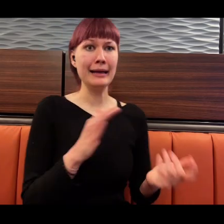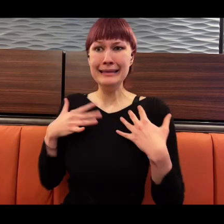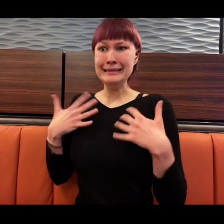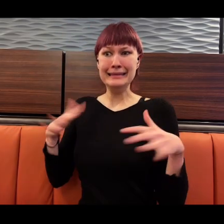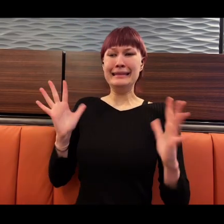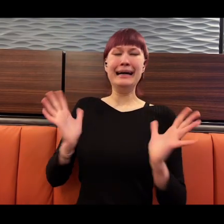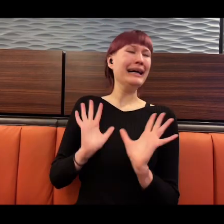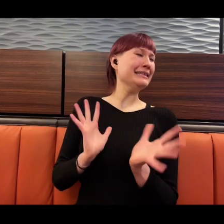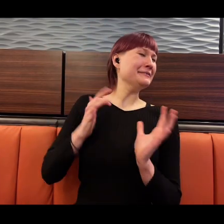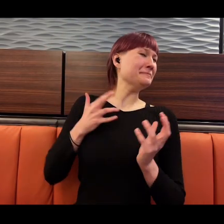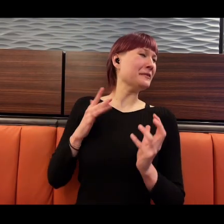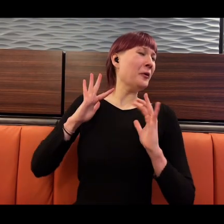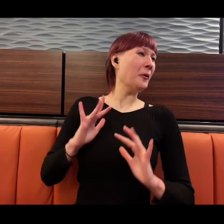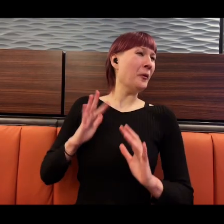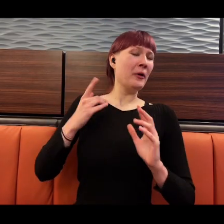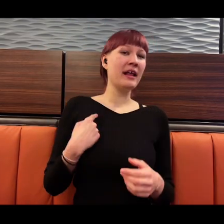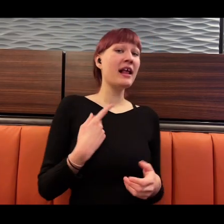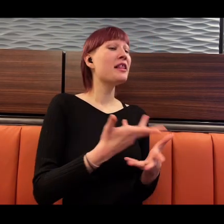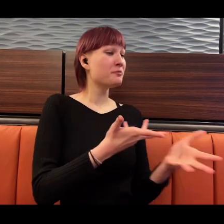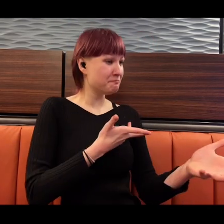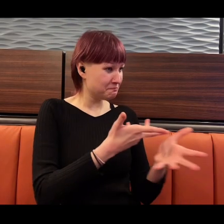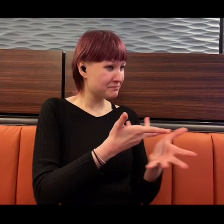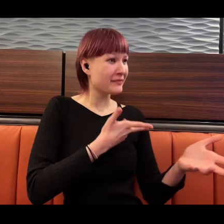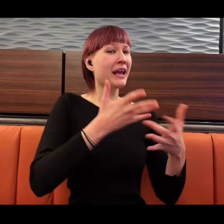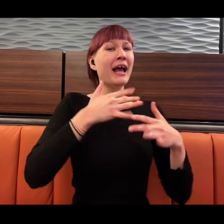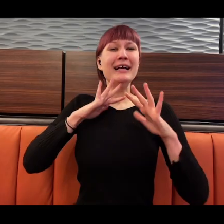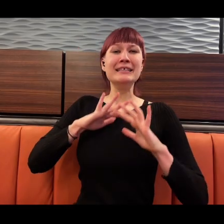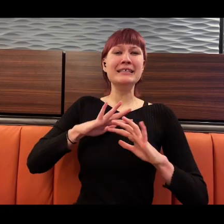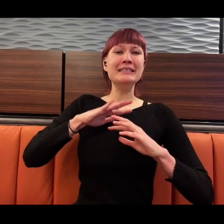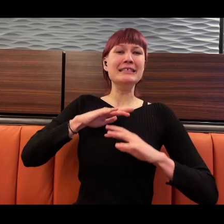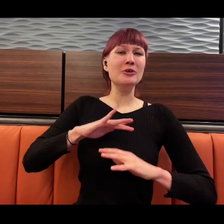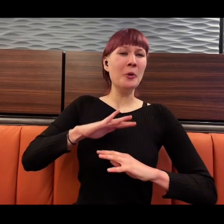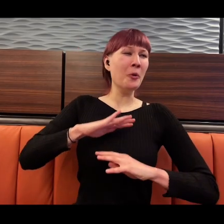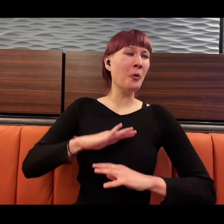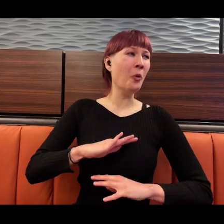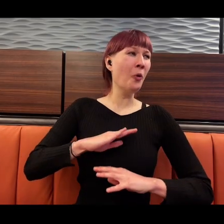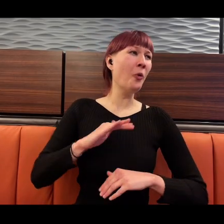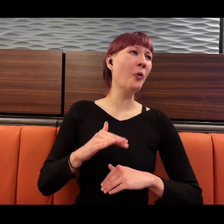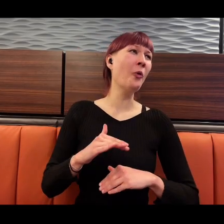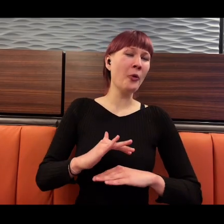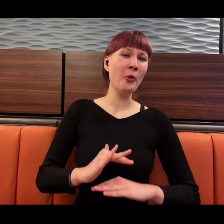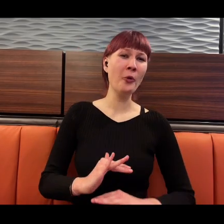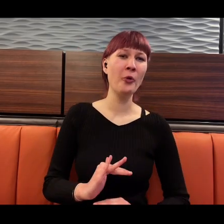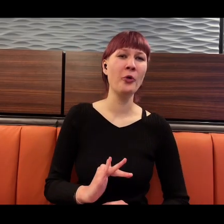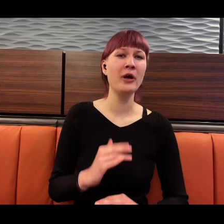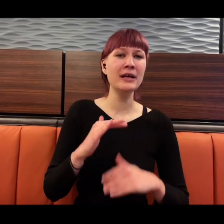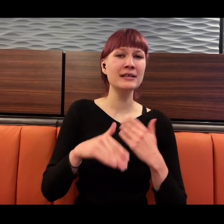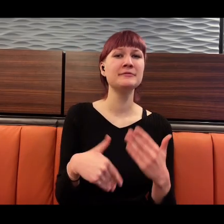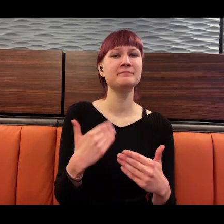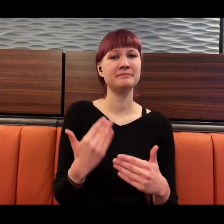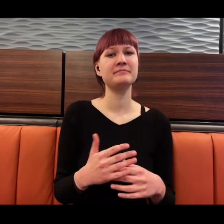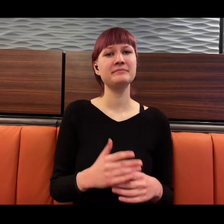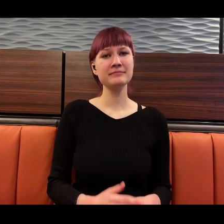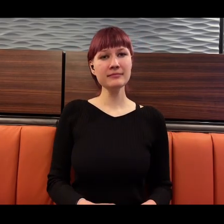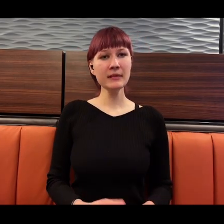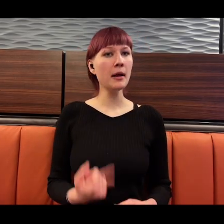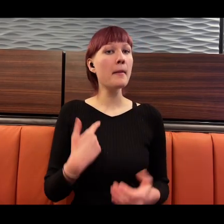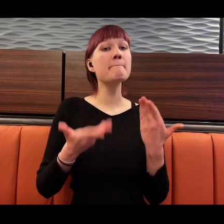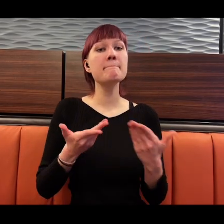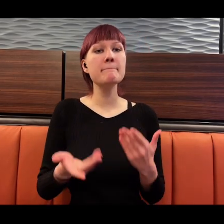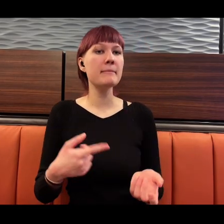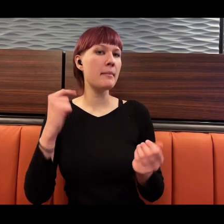to relax in the presence of the toy spider. So progressively, maybe meditate, maybe breathing